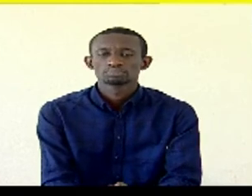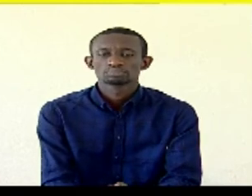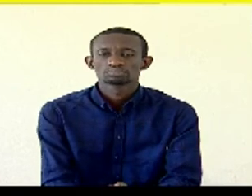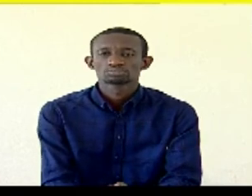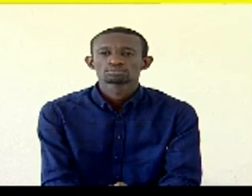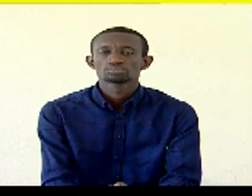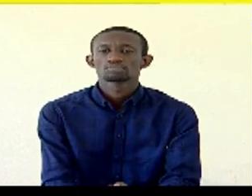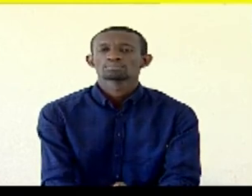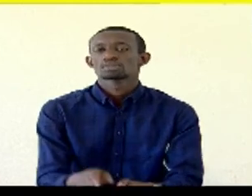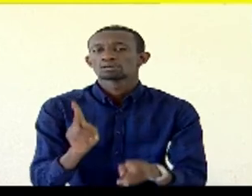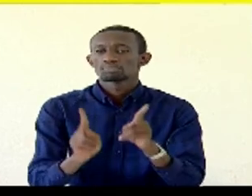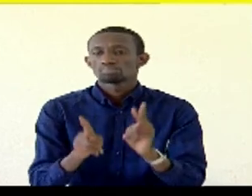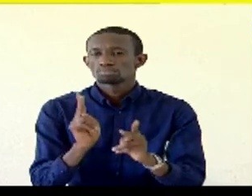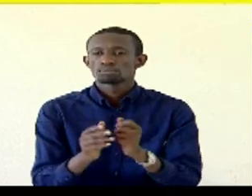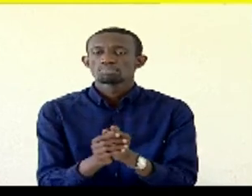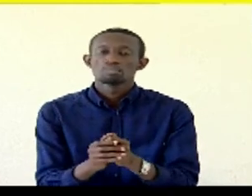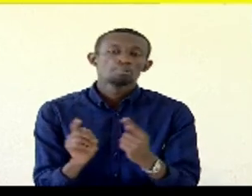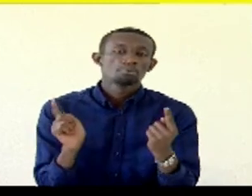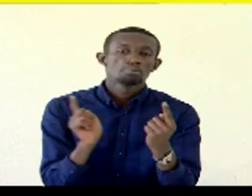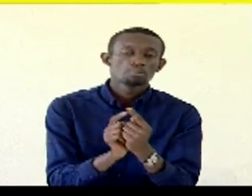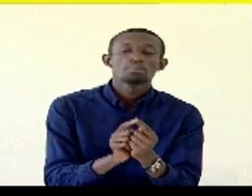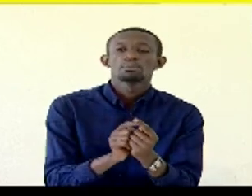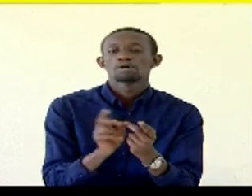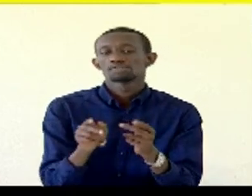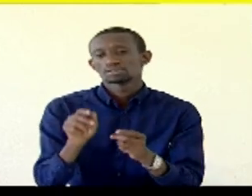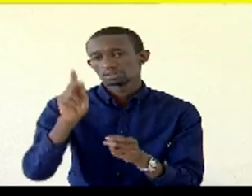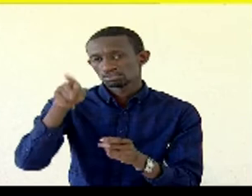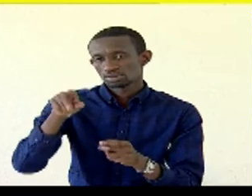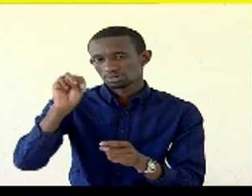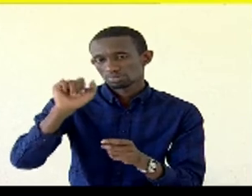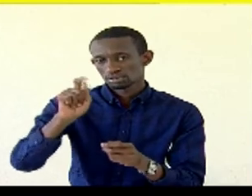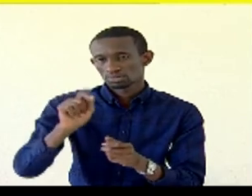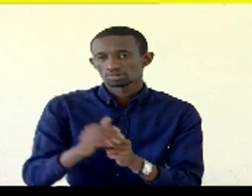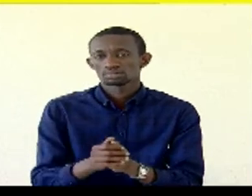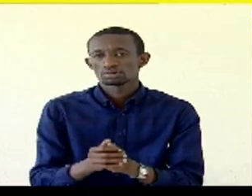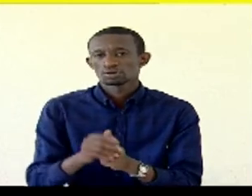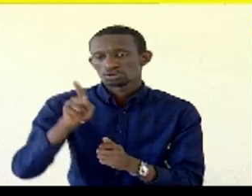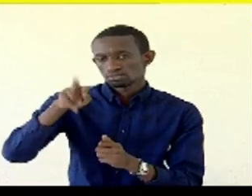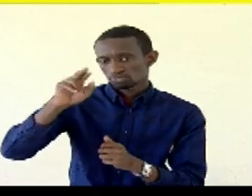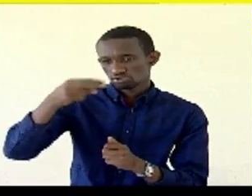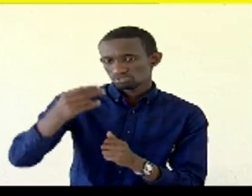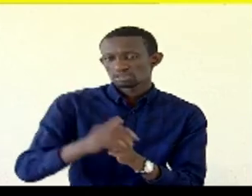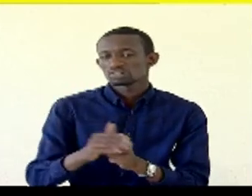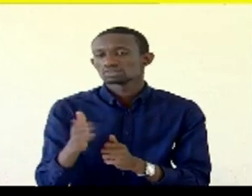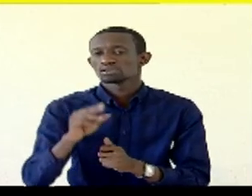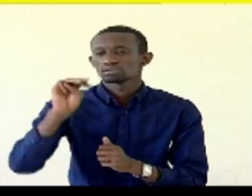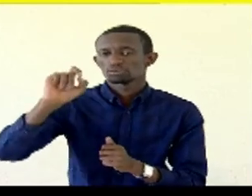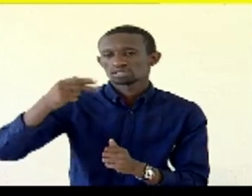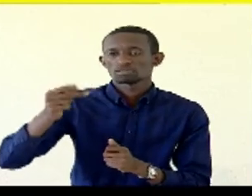That people will be represented by prophase, and then metaphase for